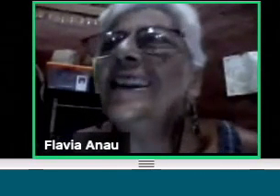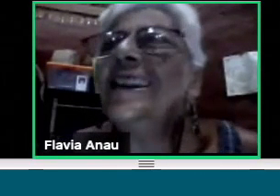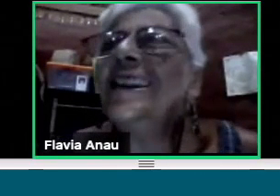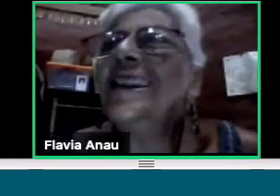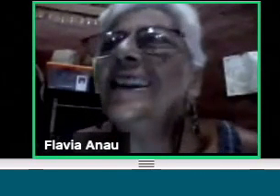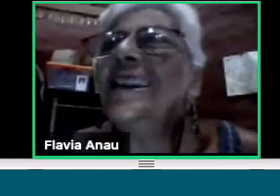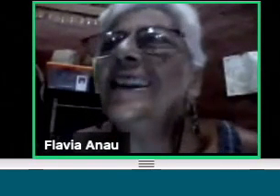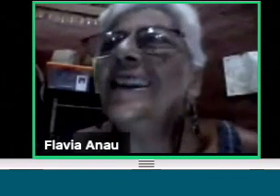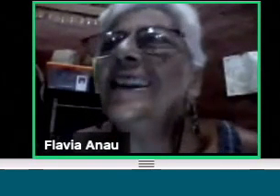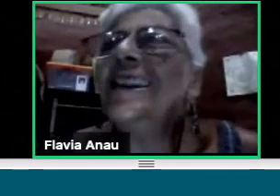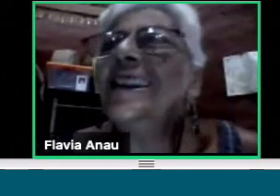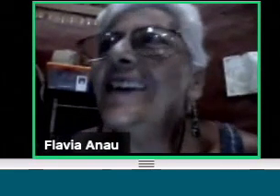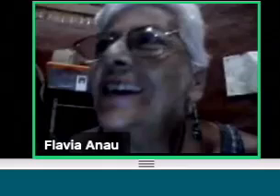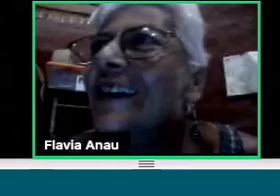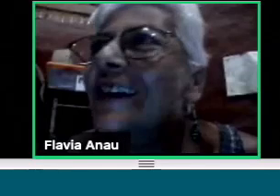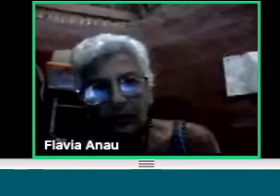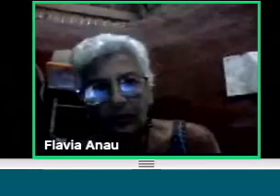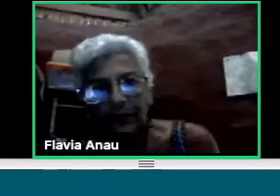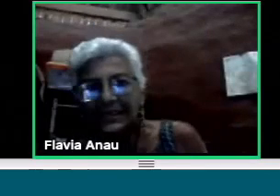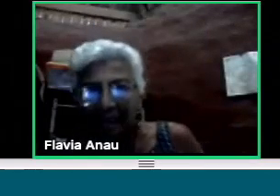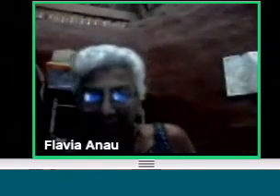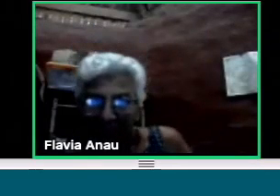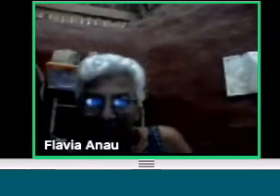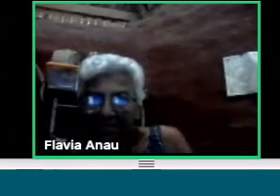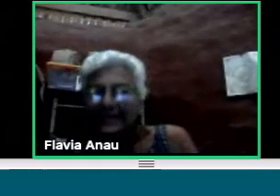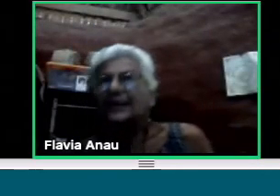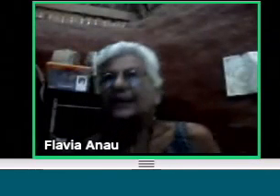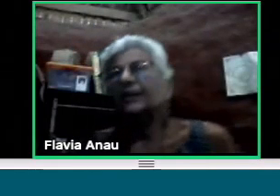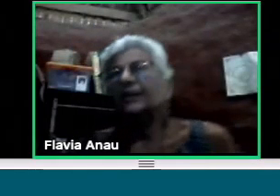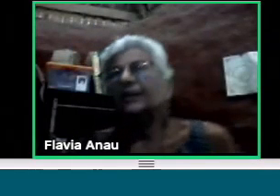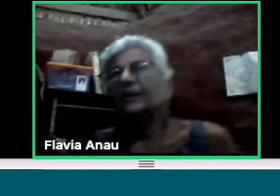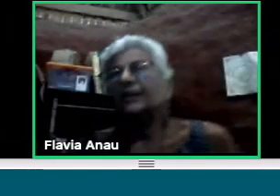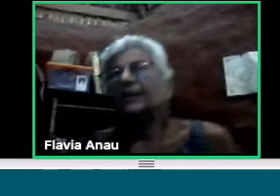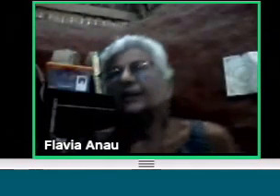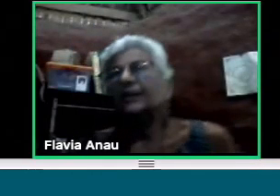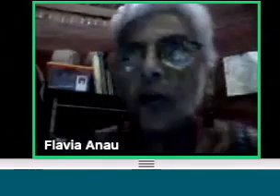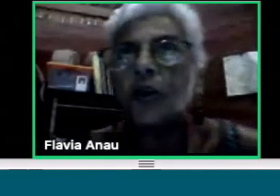Next, please. That has to do with the different